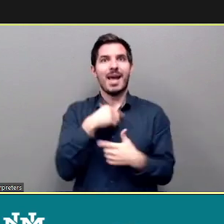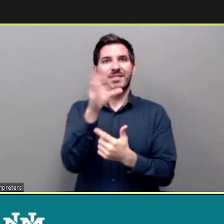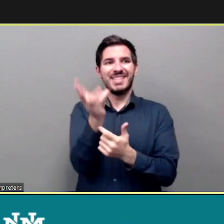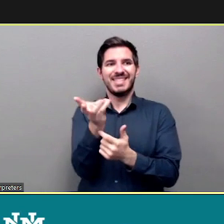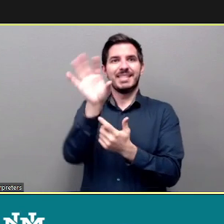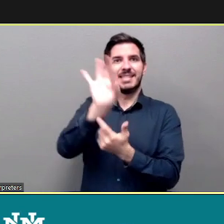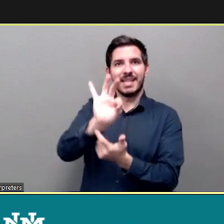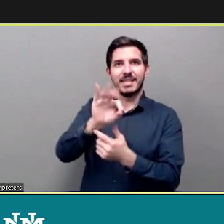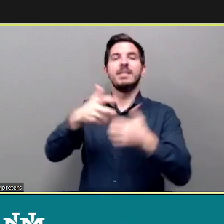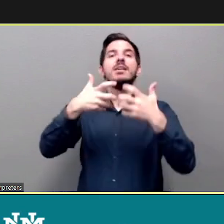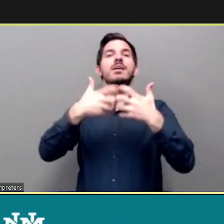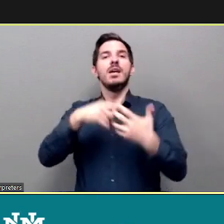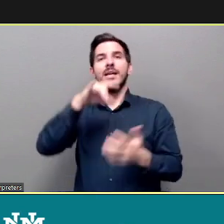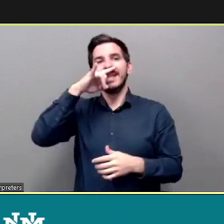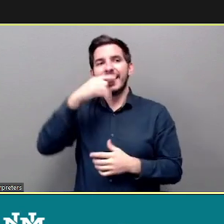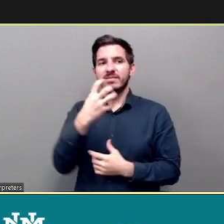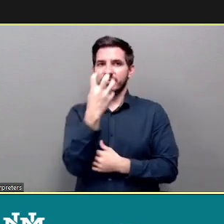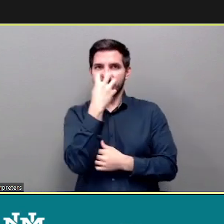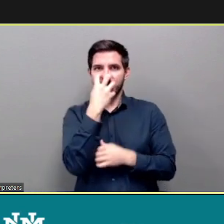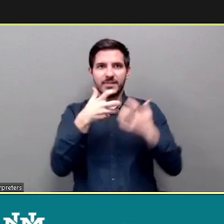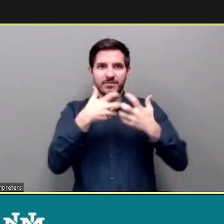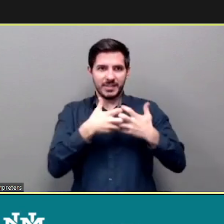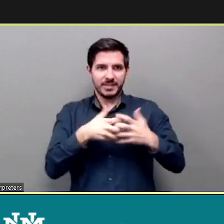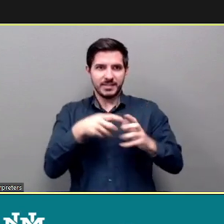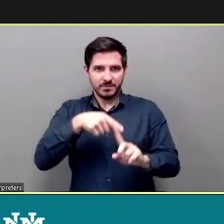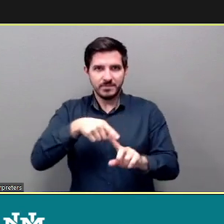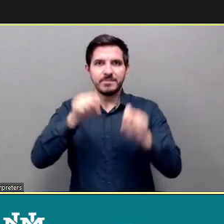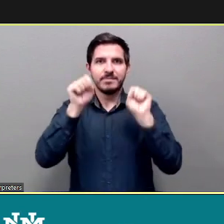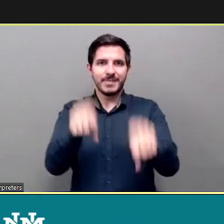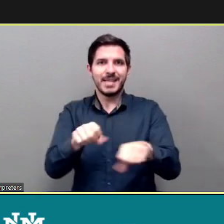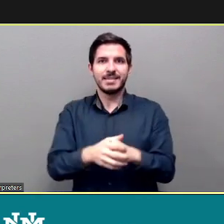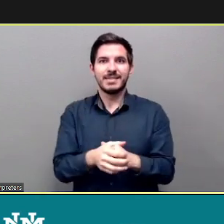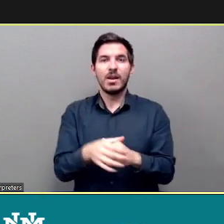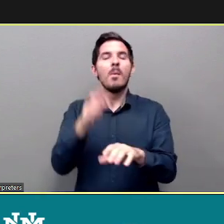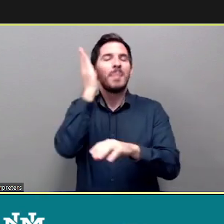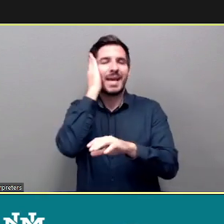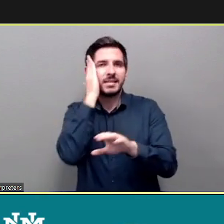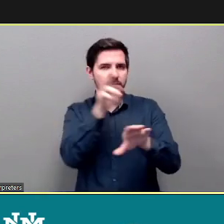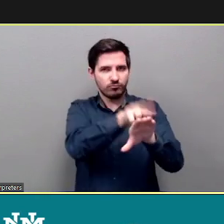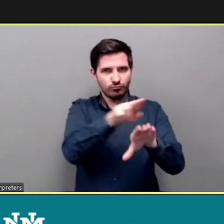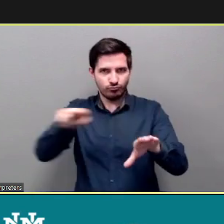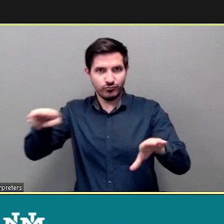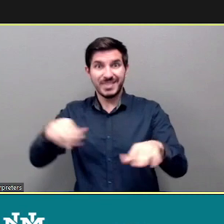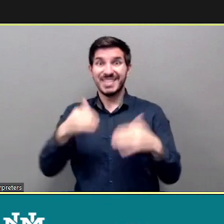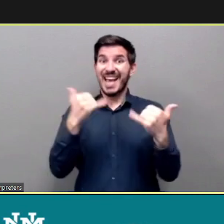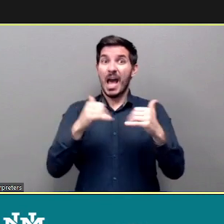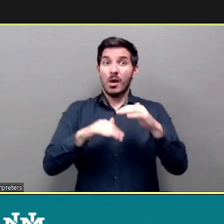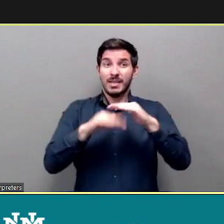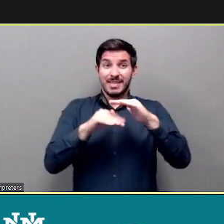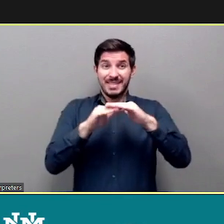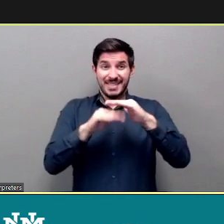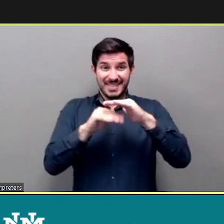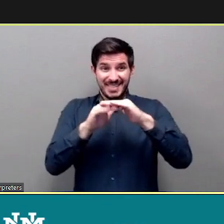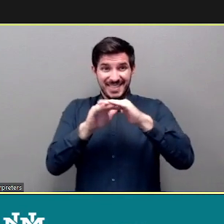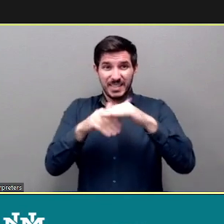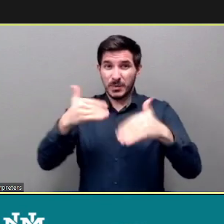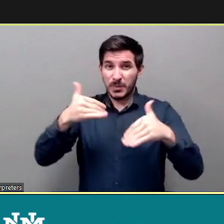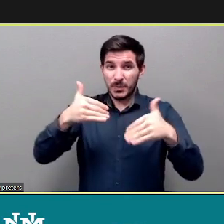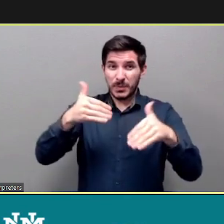and 20 pediatric ICU beds. Currently, we are at 125% capacity, and that has been fluctuating